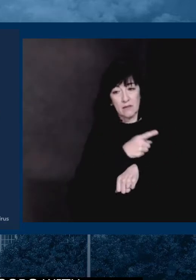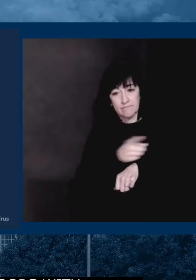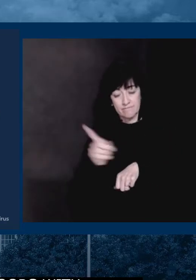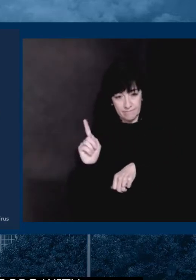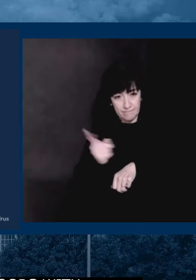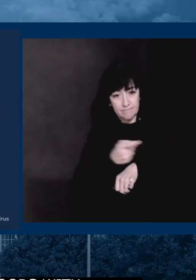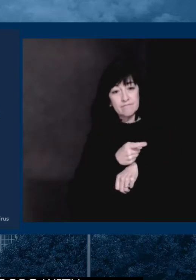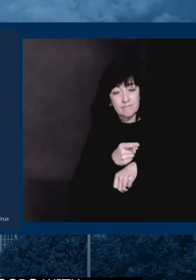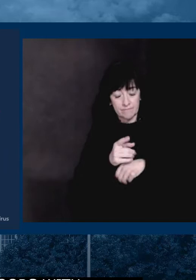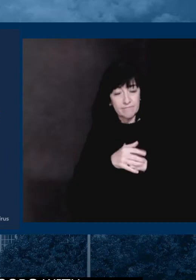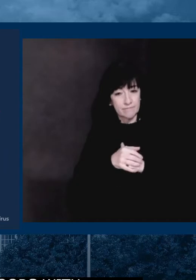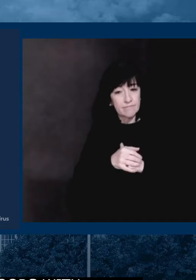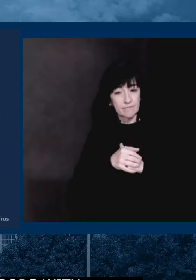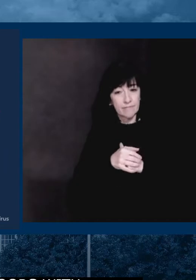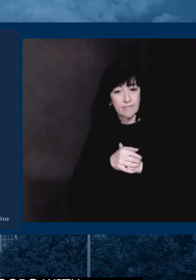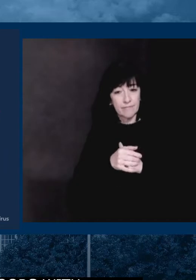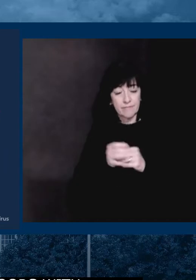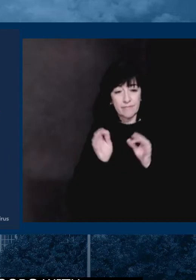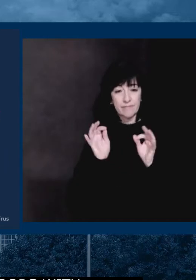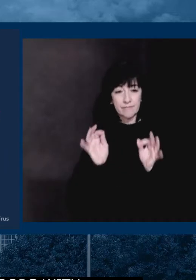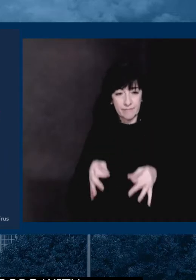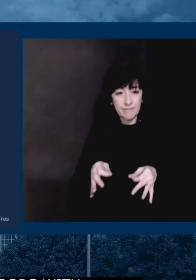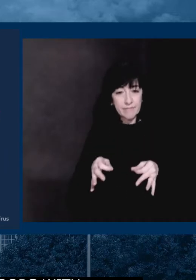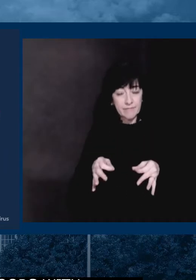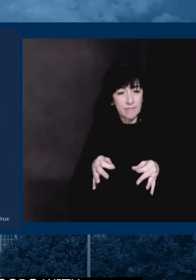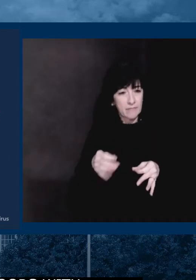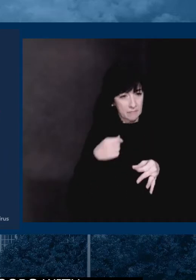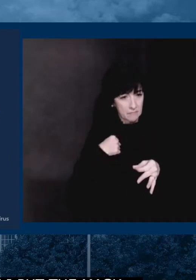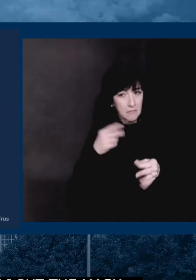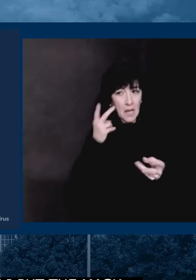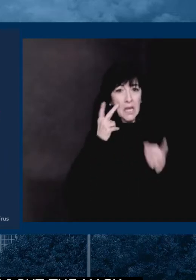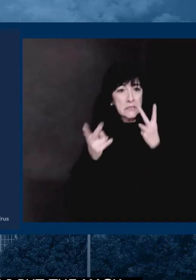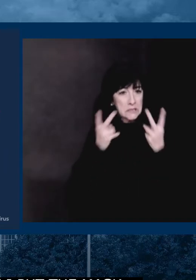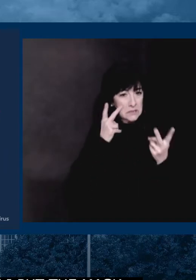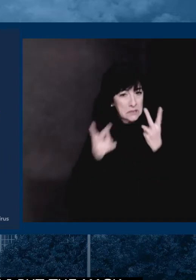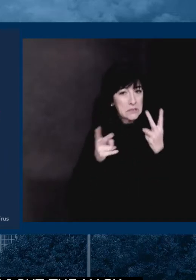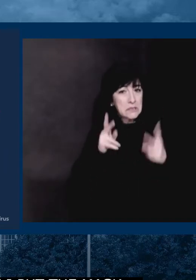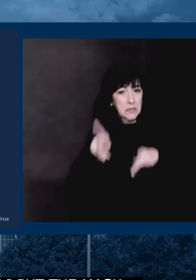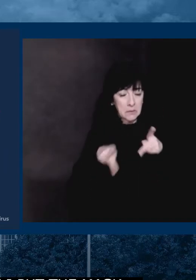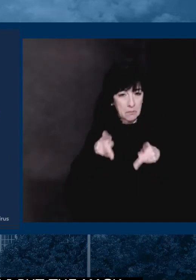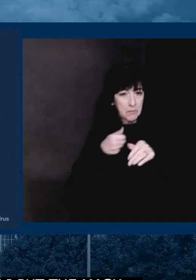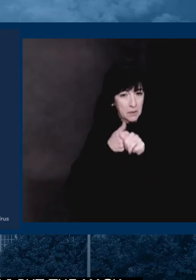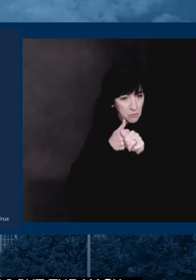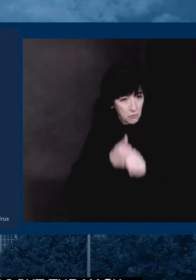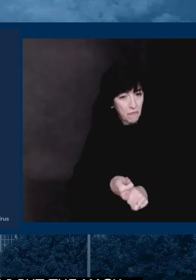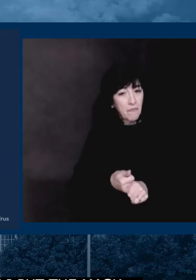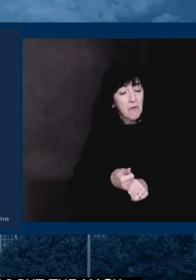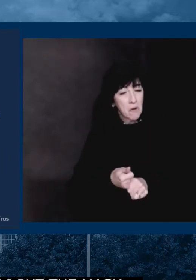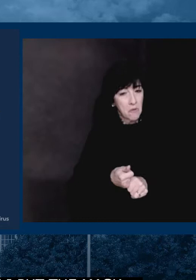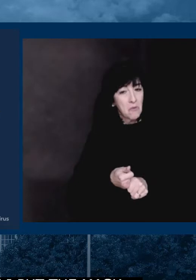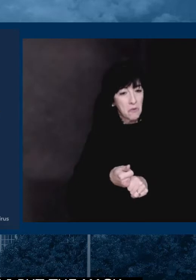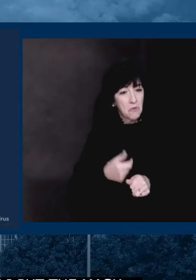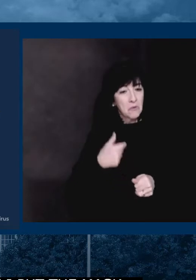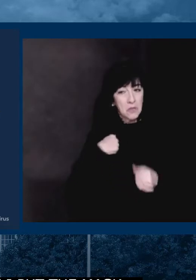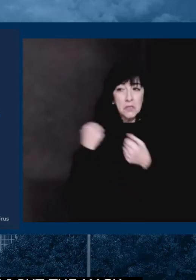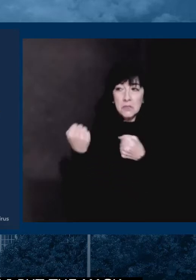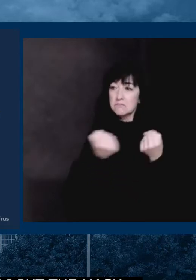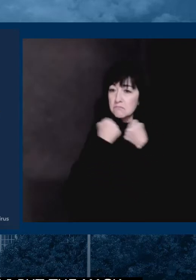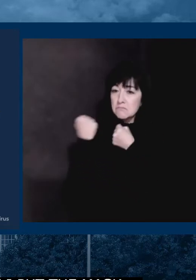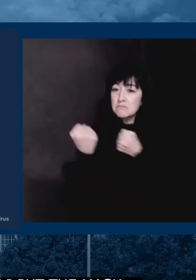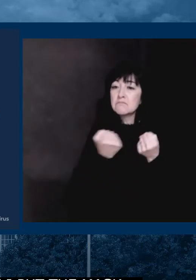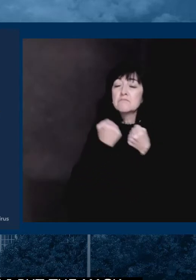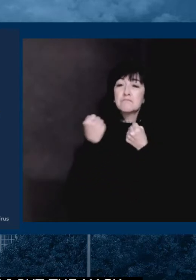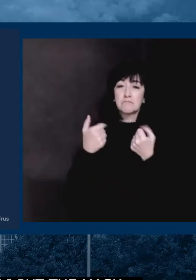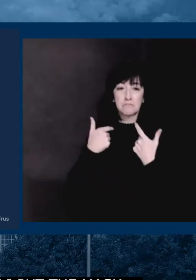and certainly wearing masks. And I do see very strong compliance when I'm out and about here in the city of Wilmington,